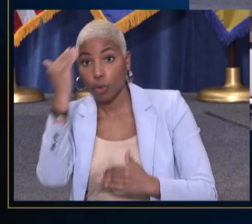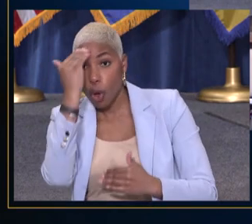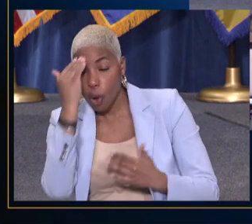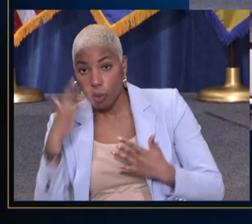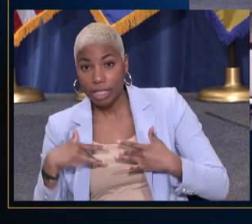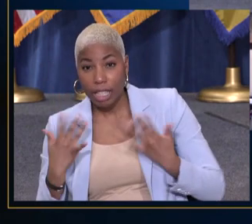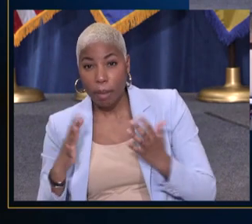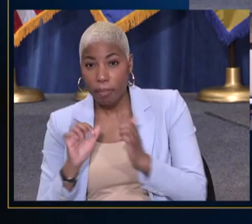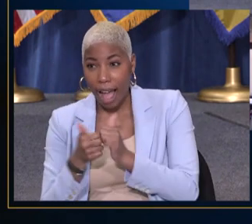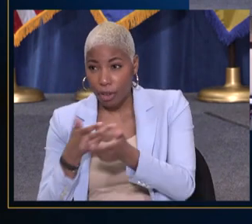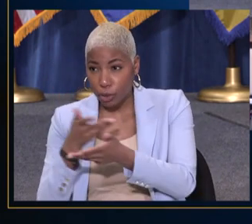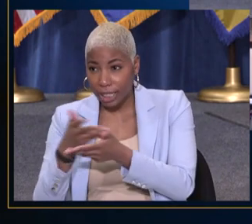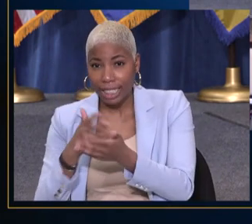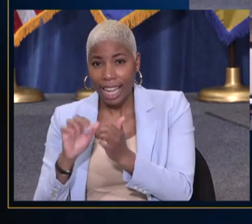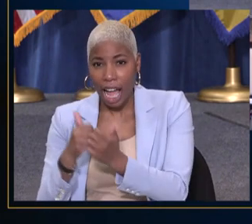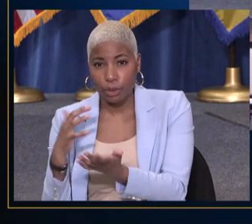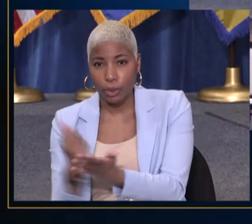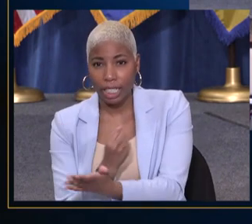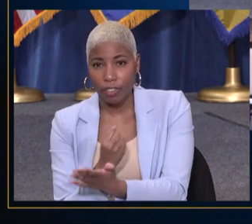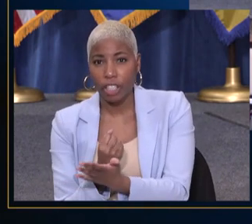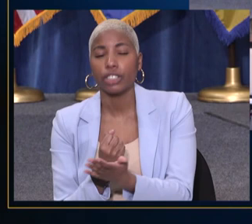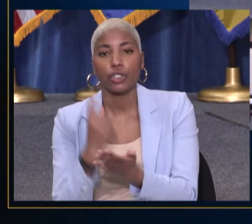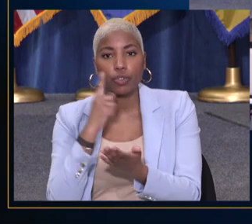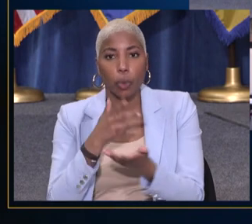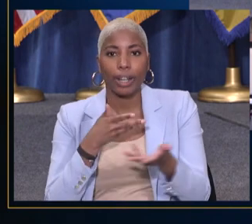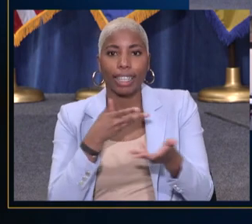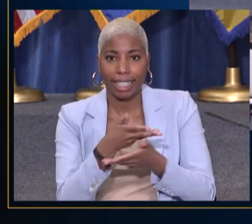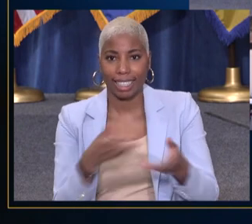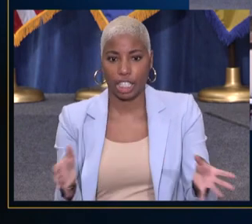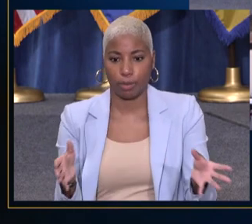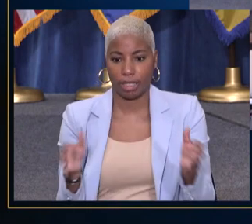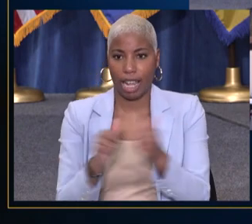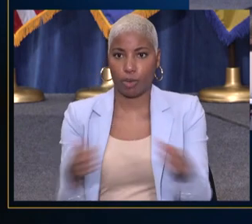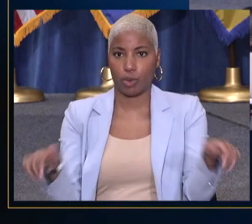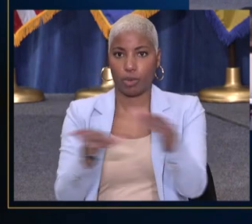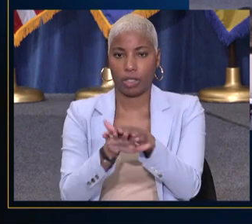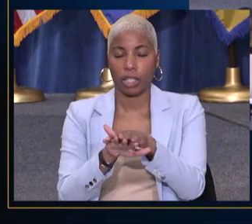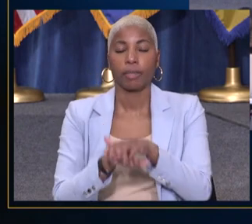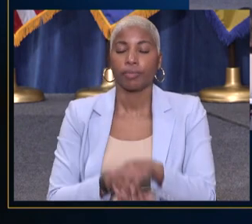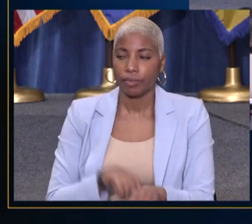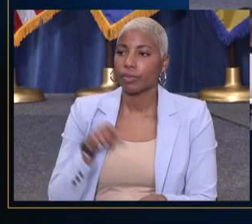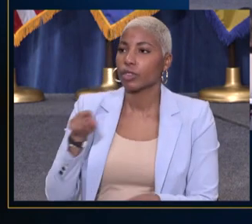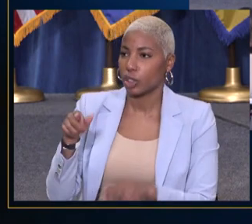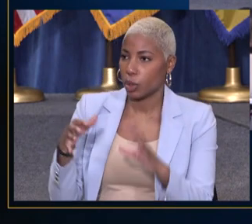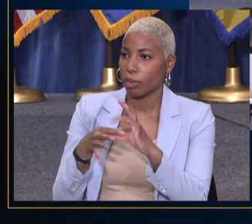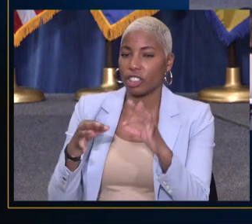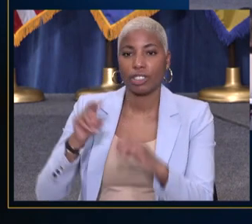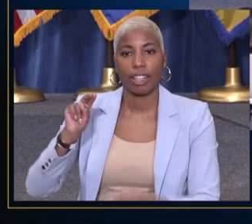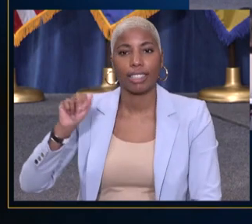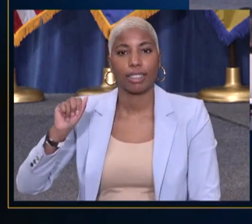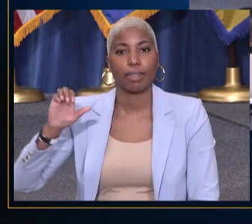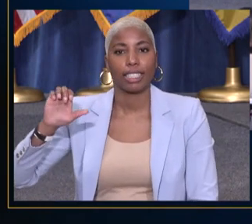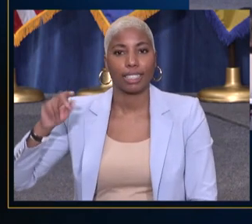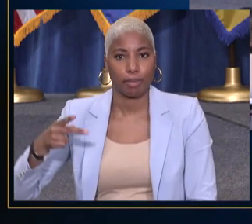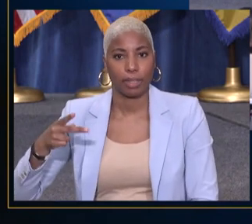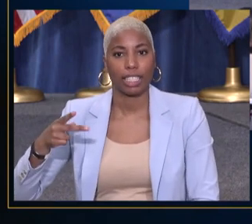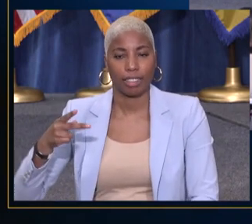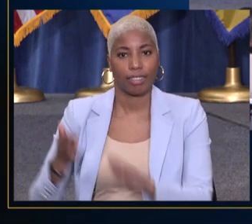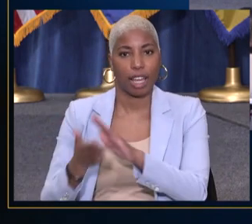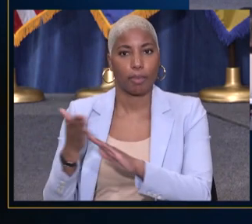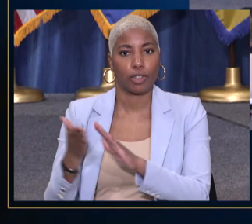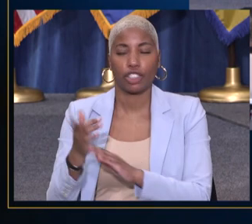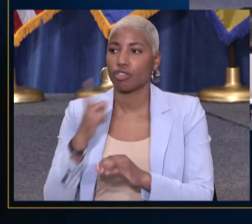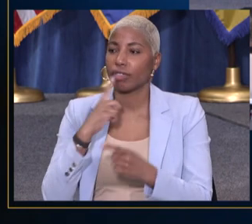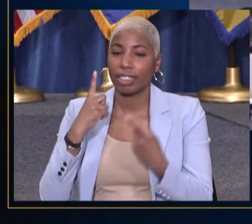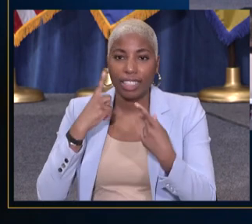to engagement. Sure. No, I think obviously you mentioned the NAACP's comms operation, which is incredibly effective. And a lot of it's because of,